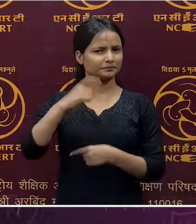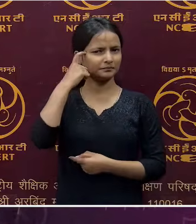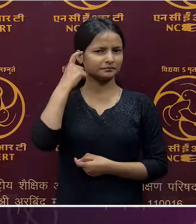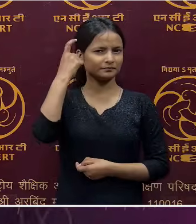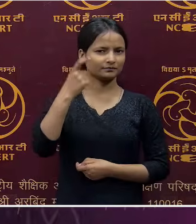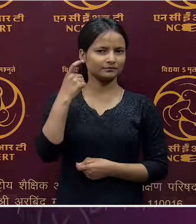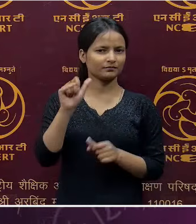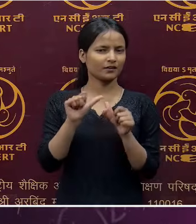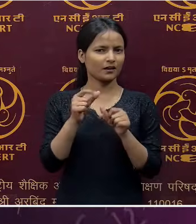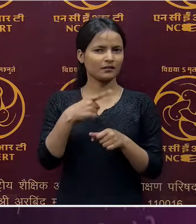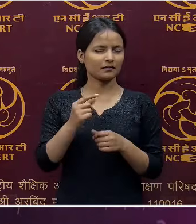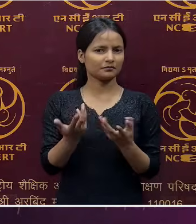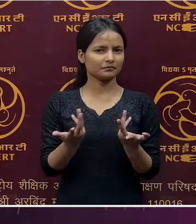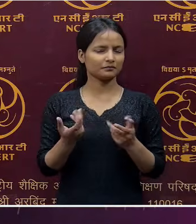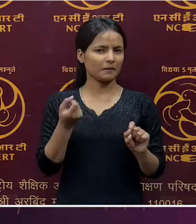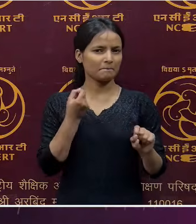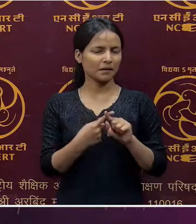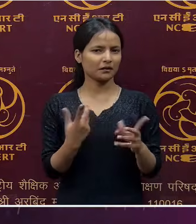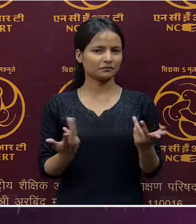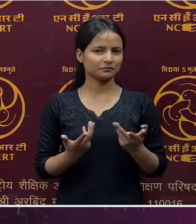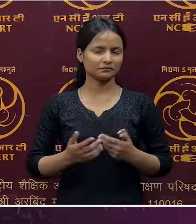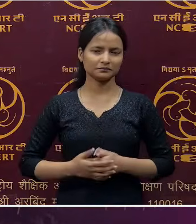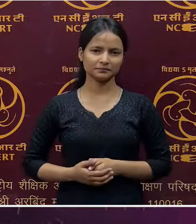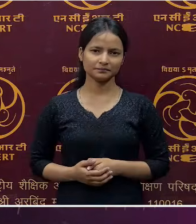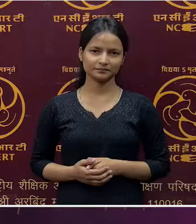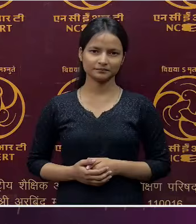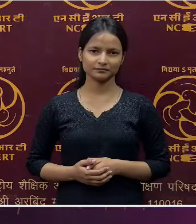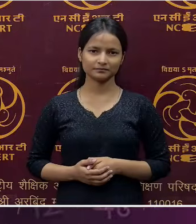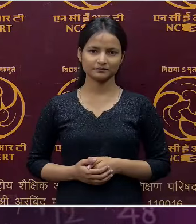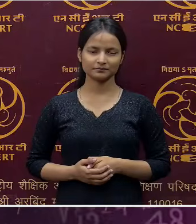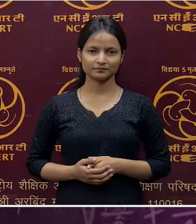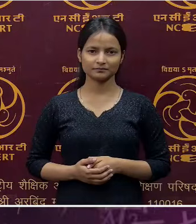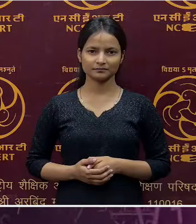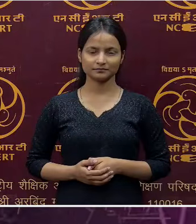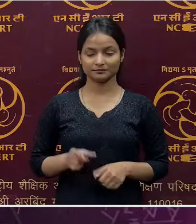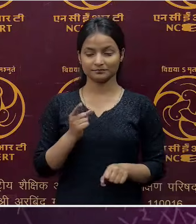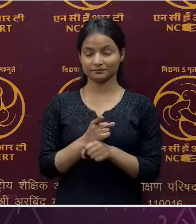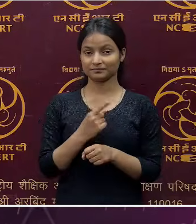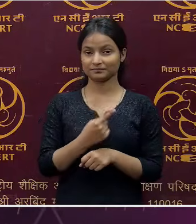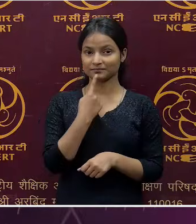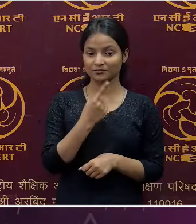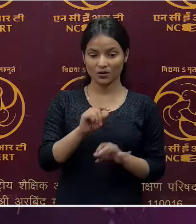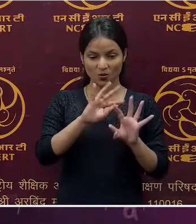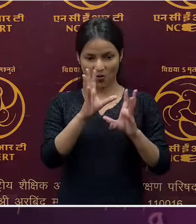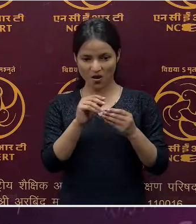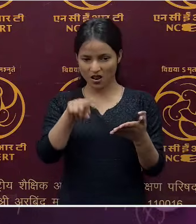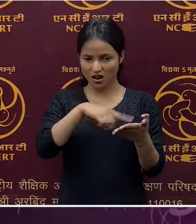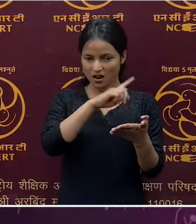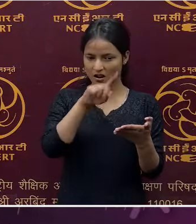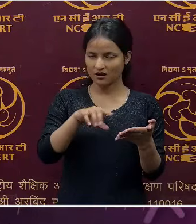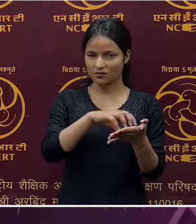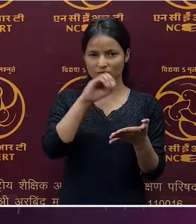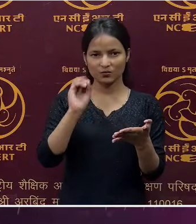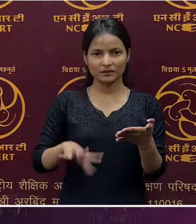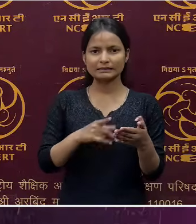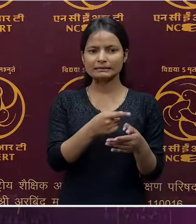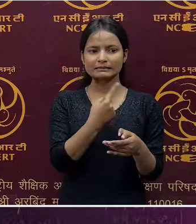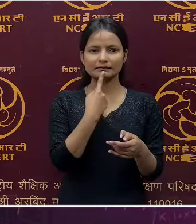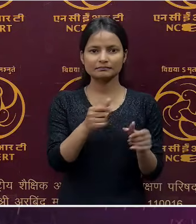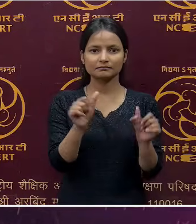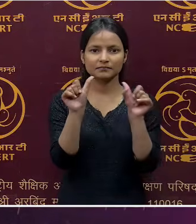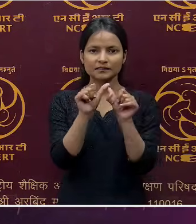are range. All domain elements are range. So we can see all the options are incorrect except the option A. Option A